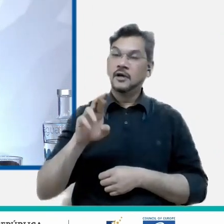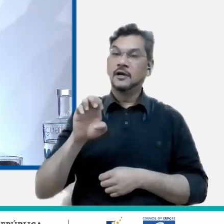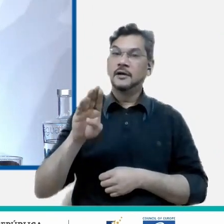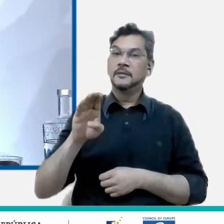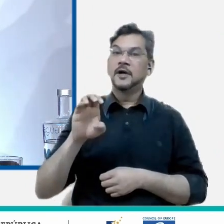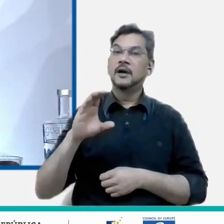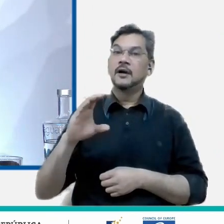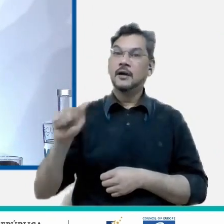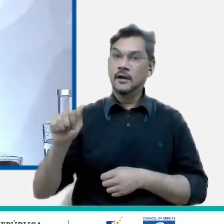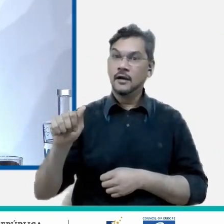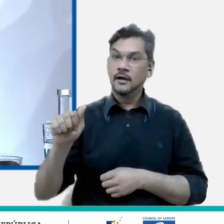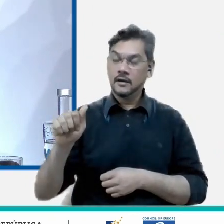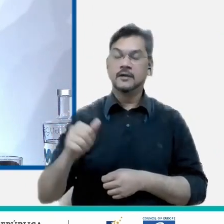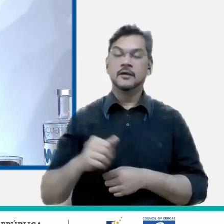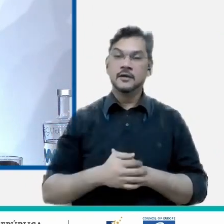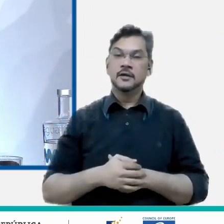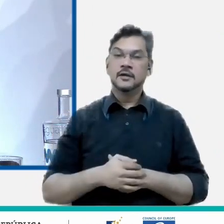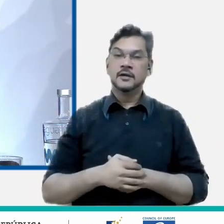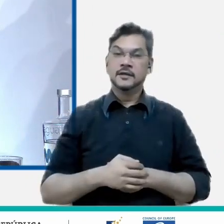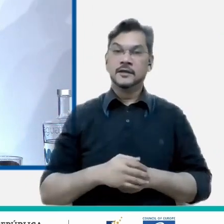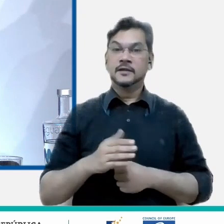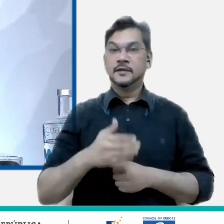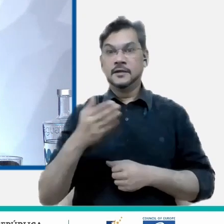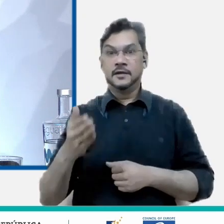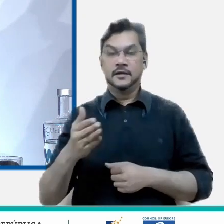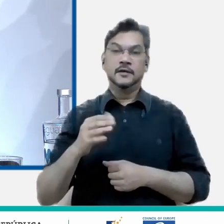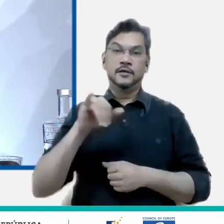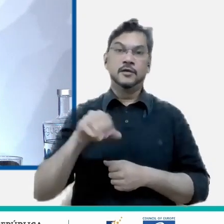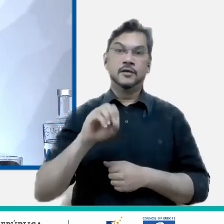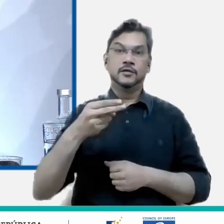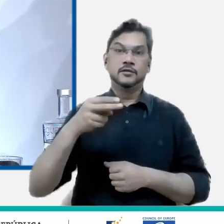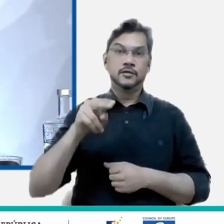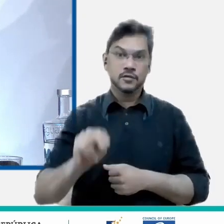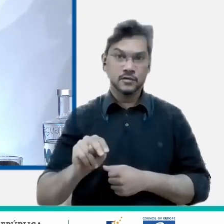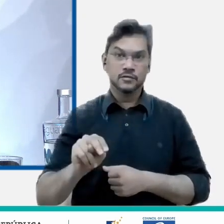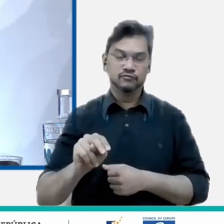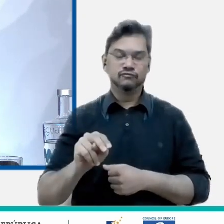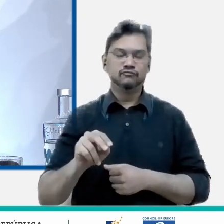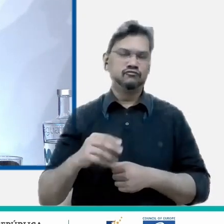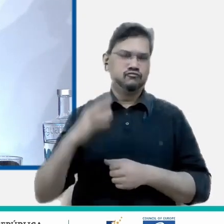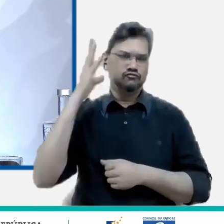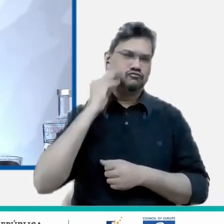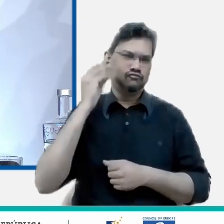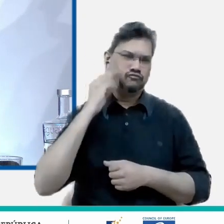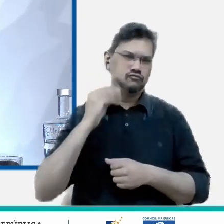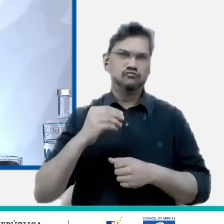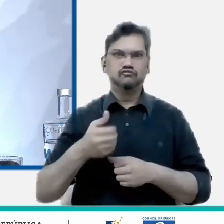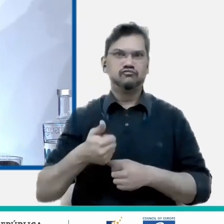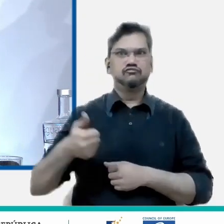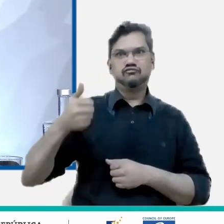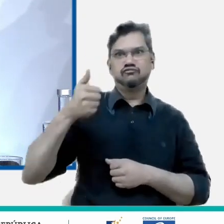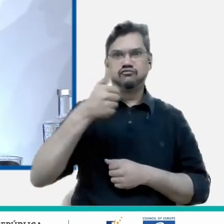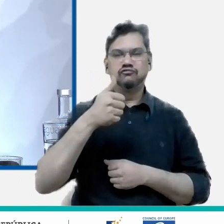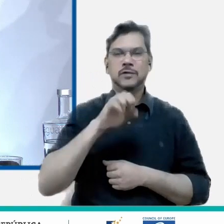Children and Youth. And also Mr. John Ivers, policy expert and the lead author of the EFDRR